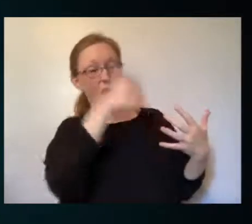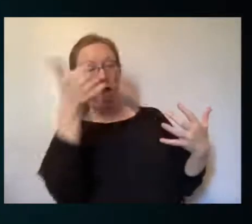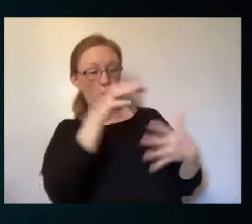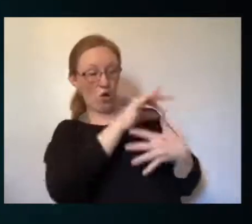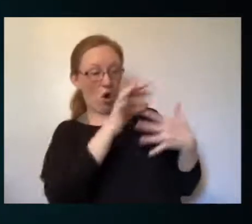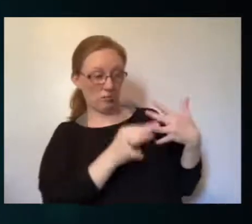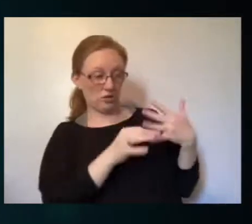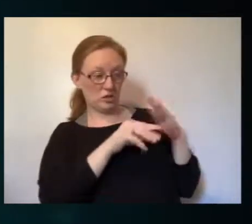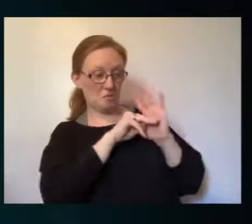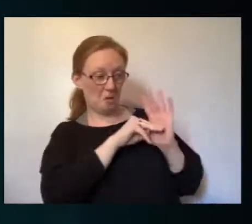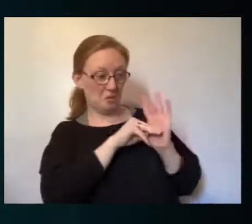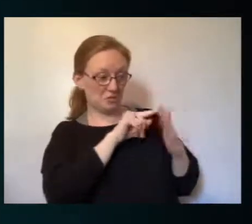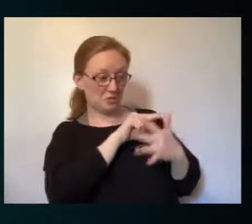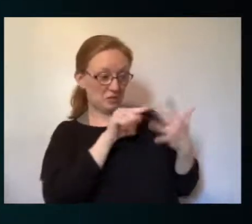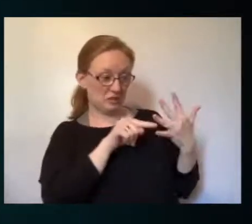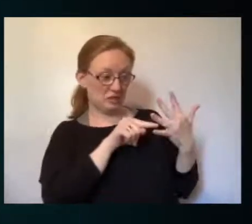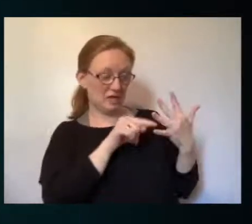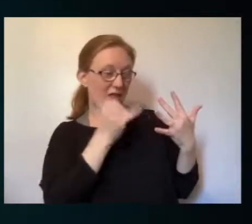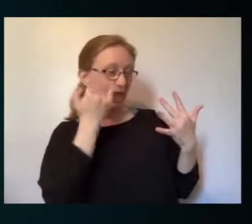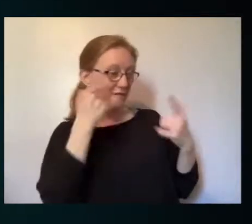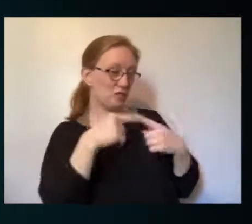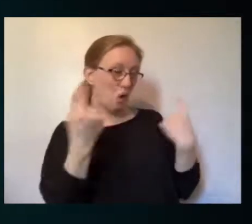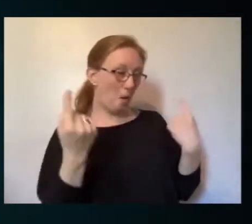whether it's of sort of hybrid